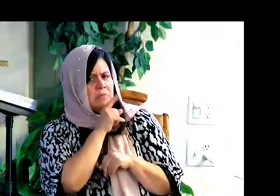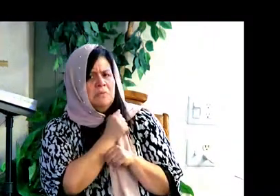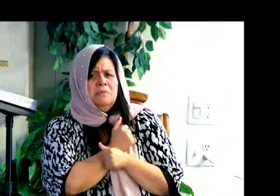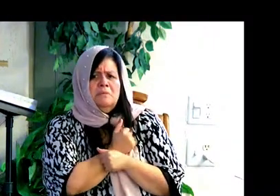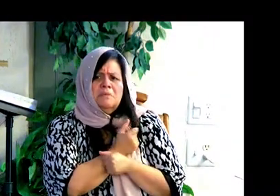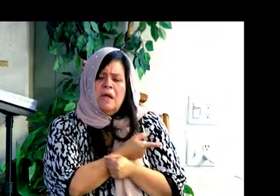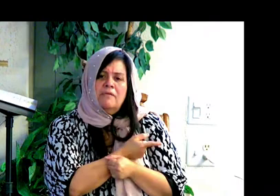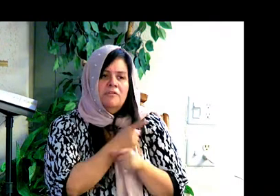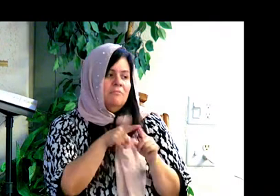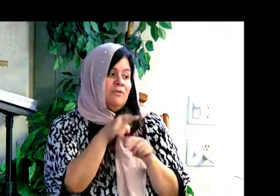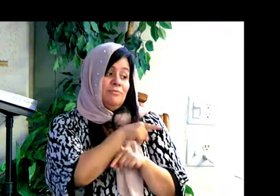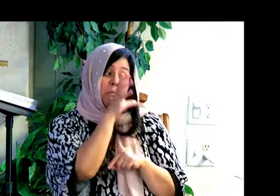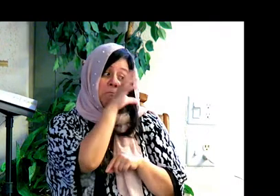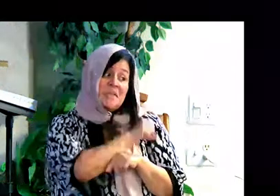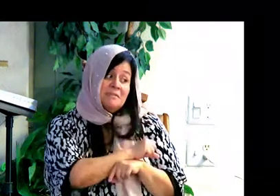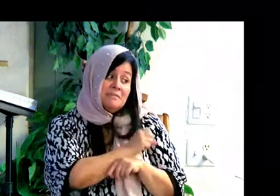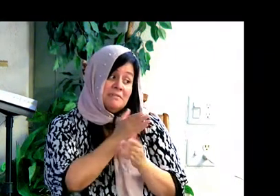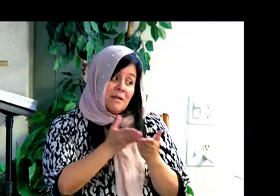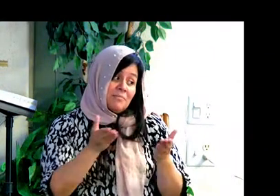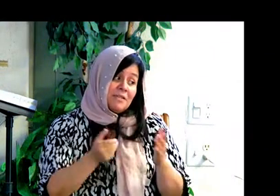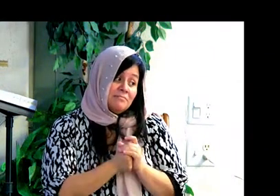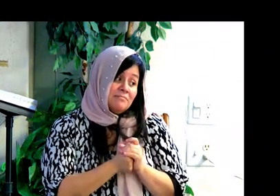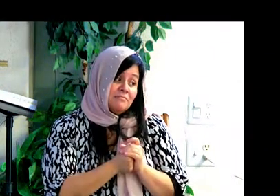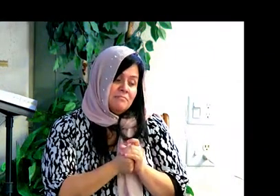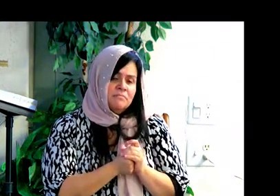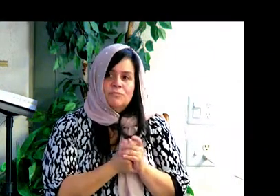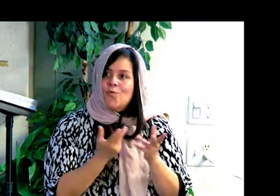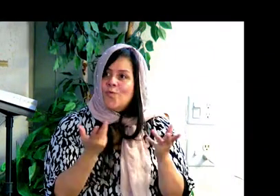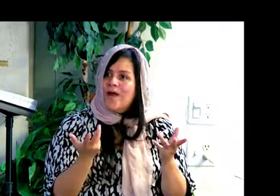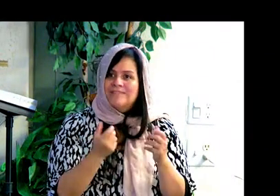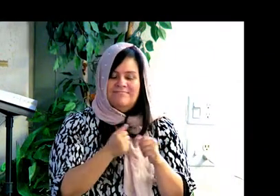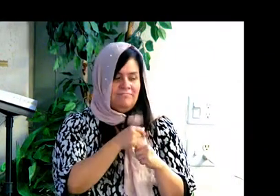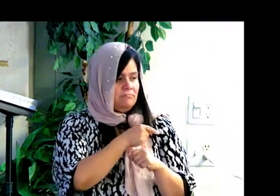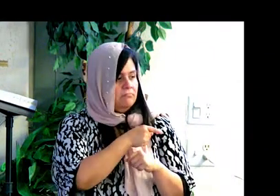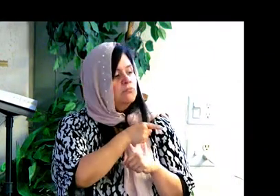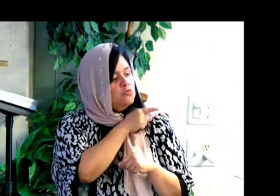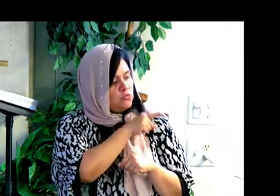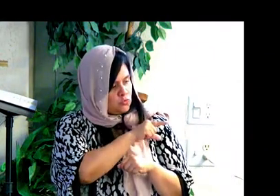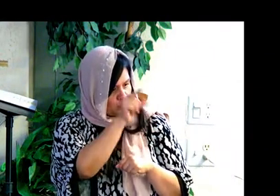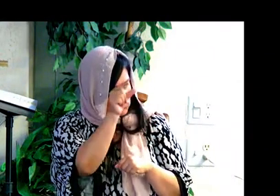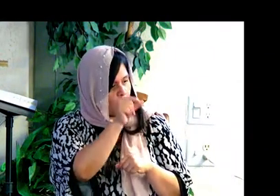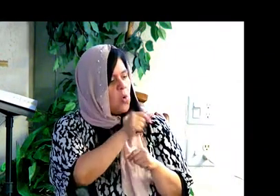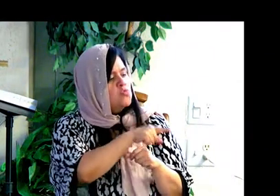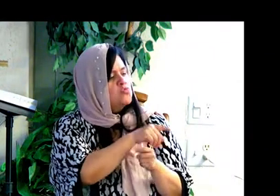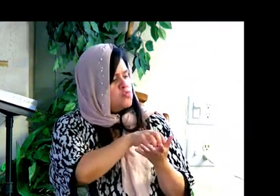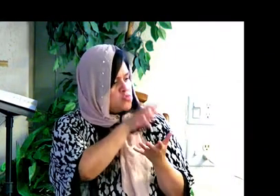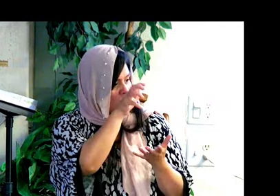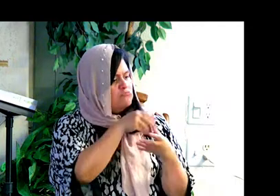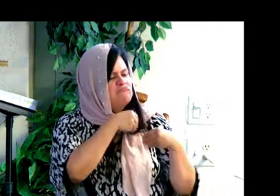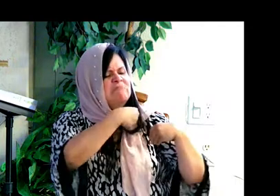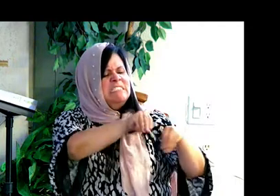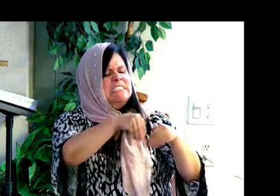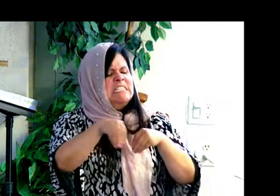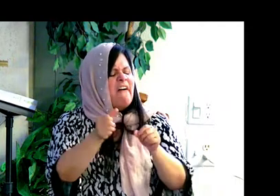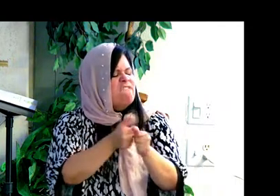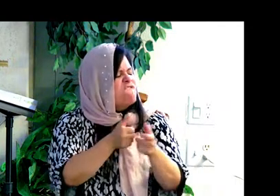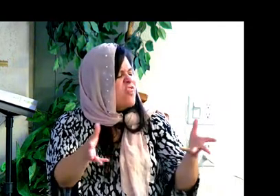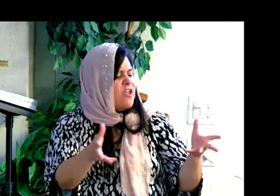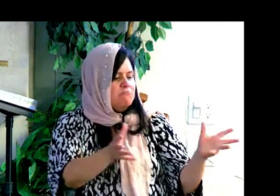sell everything you own and give to the poor and you will have riches in heaven. Then come and follow me.